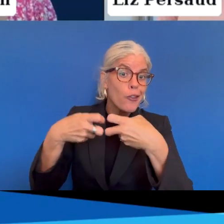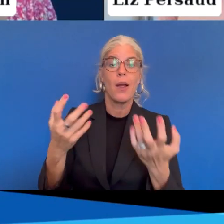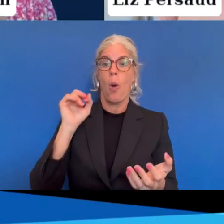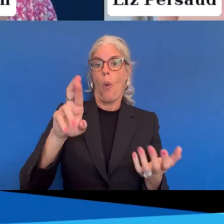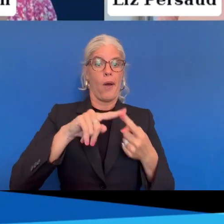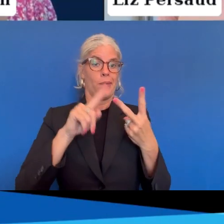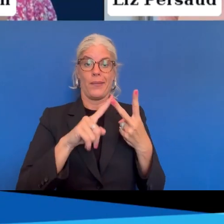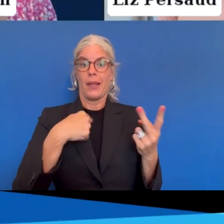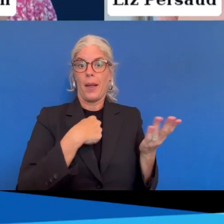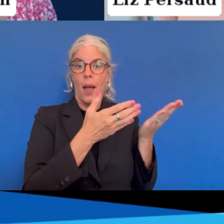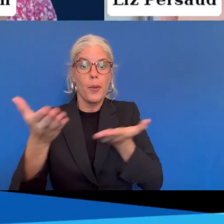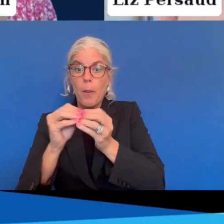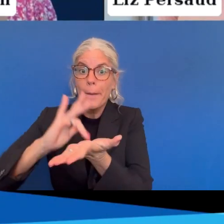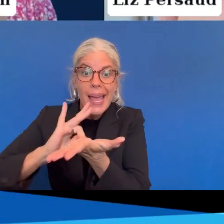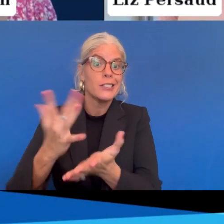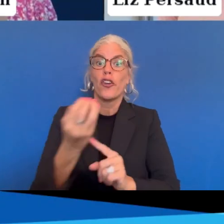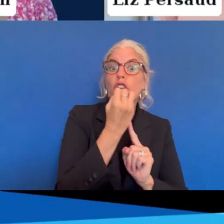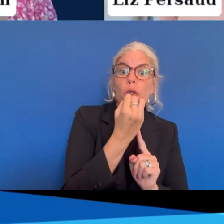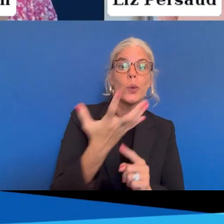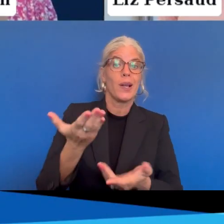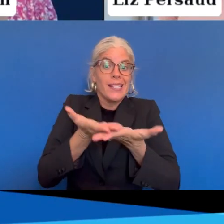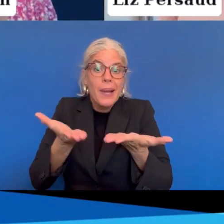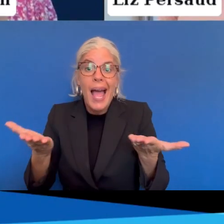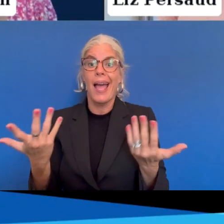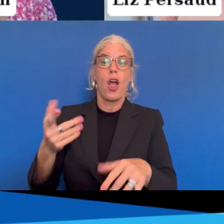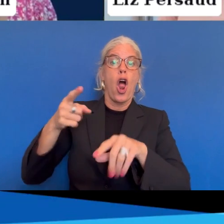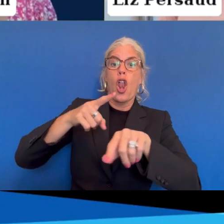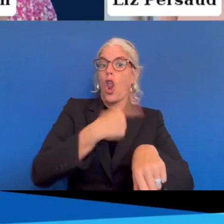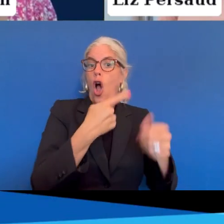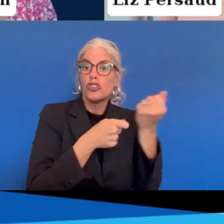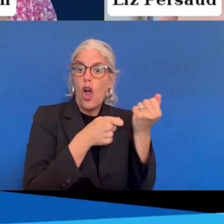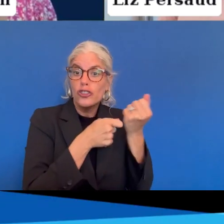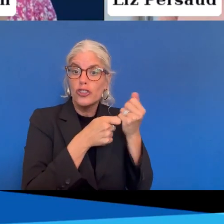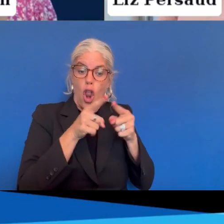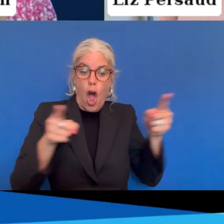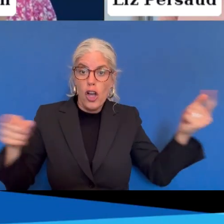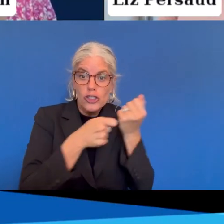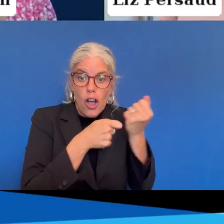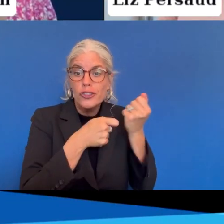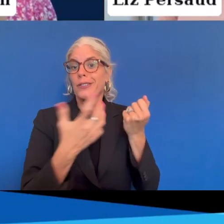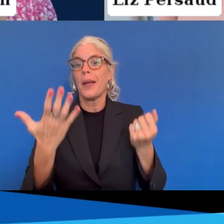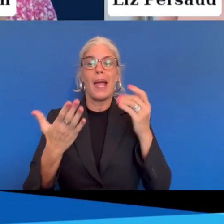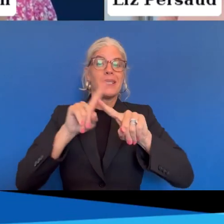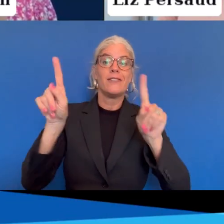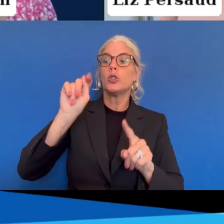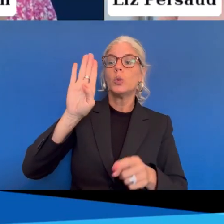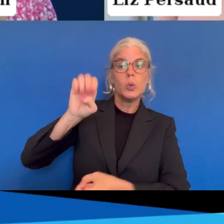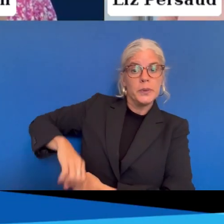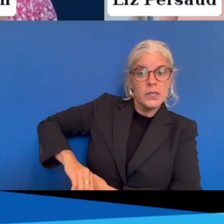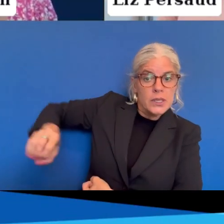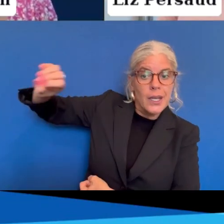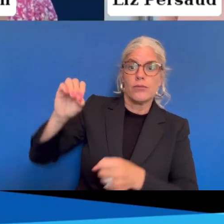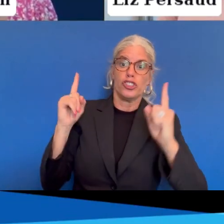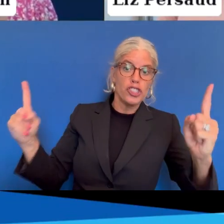by a caregiver, it could be something written ahead. But I think that that's really important. And it might mean that you need to bring